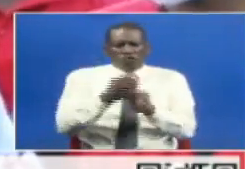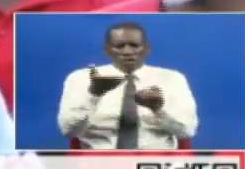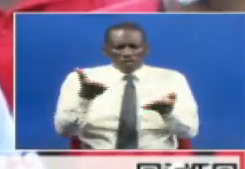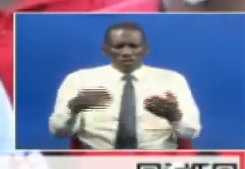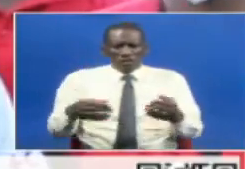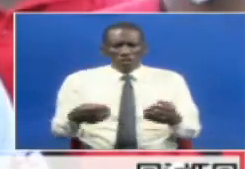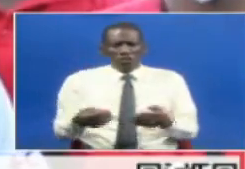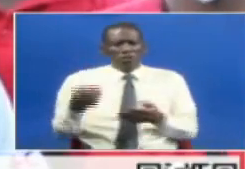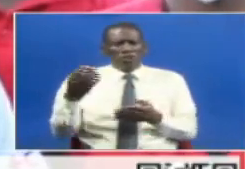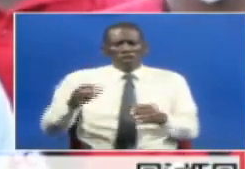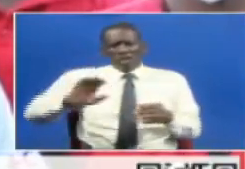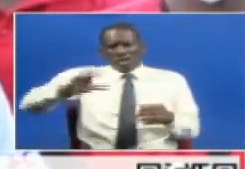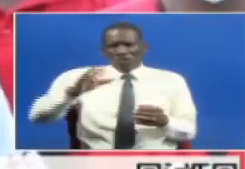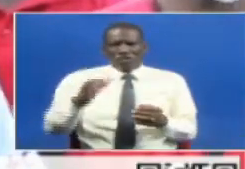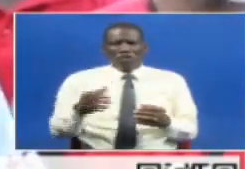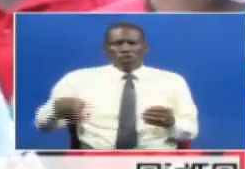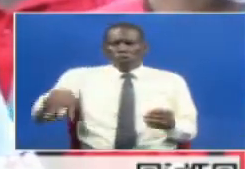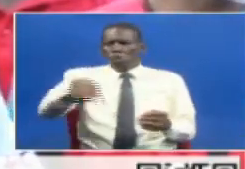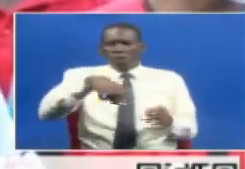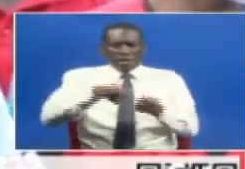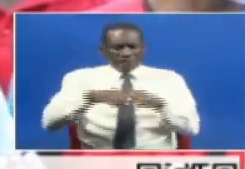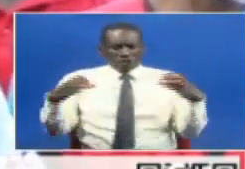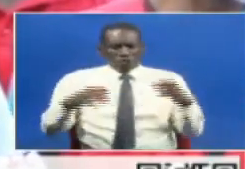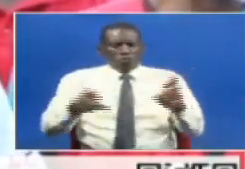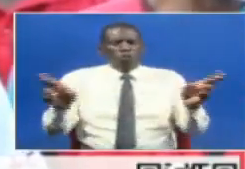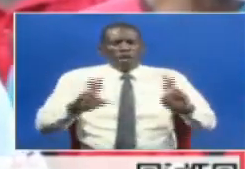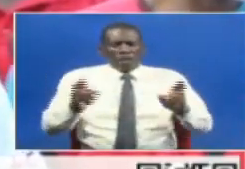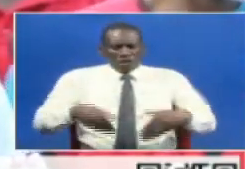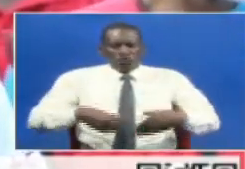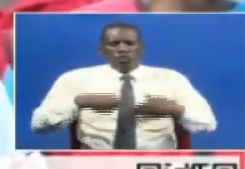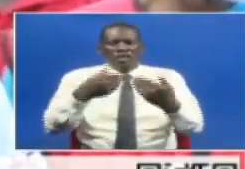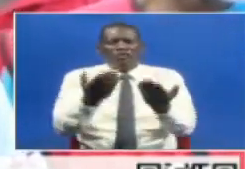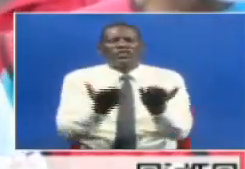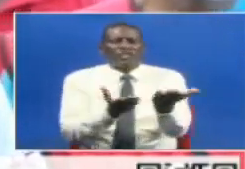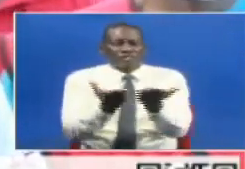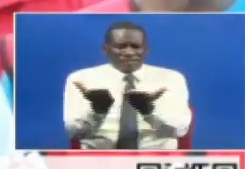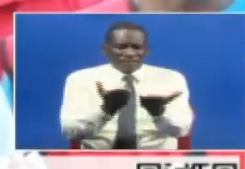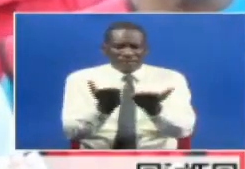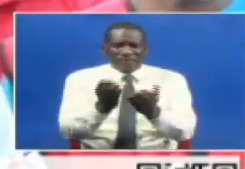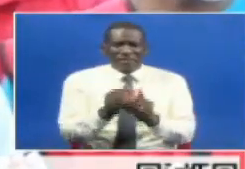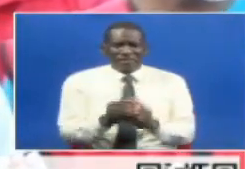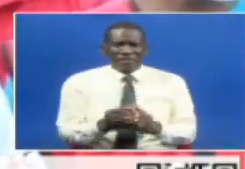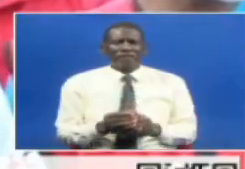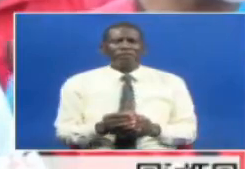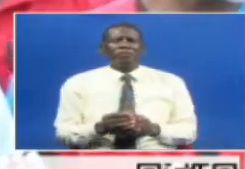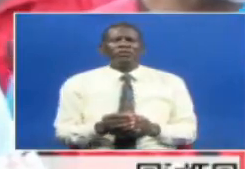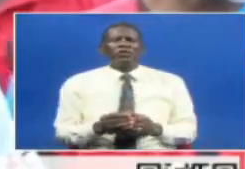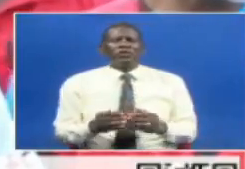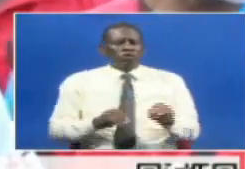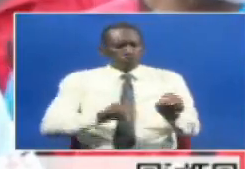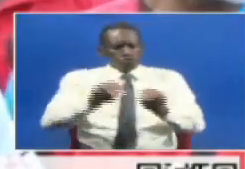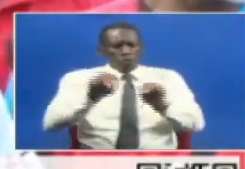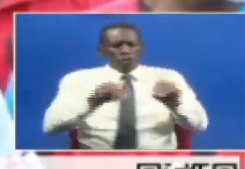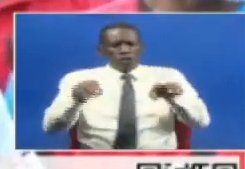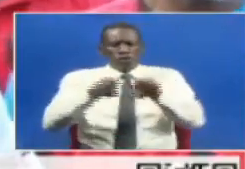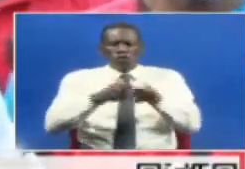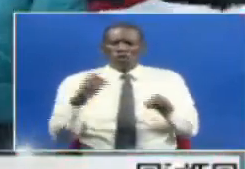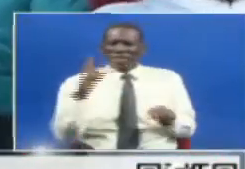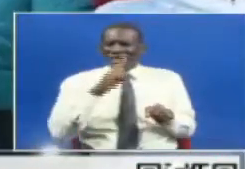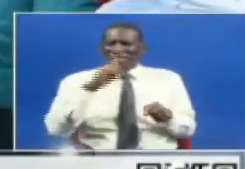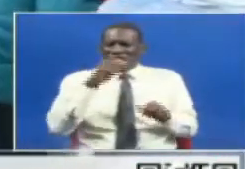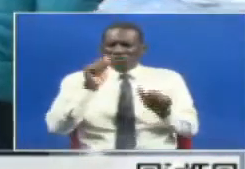county, we as a team, we are ready to offer the services to manage also the disasters that are coming